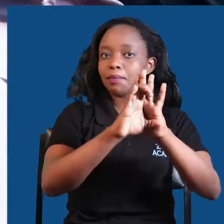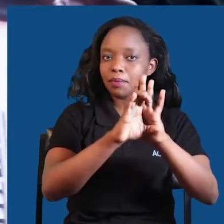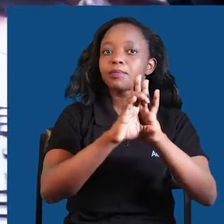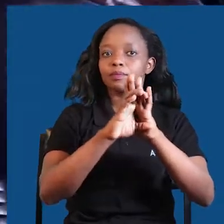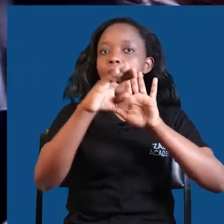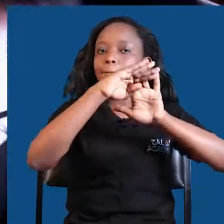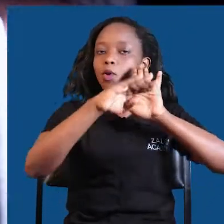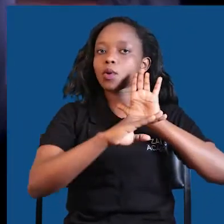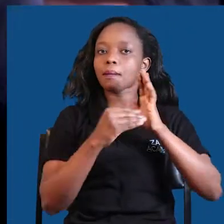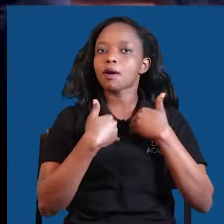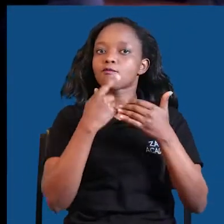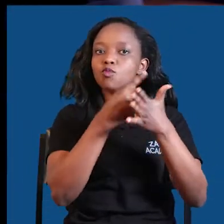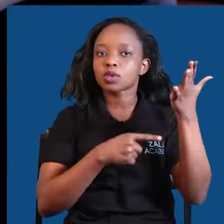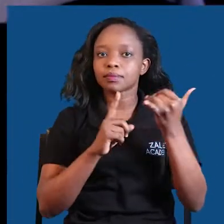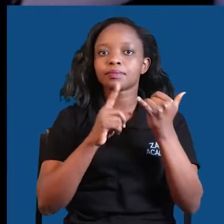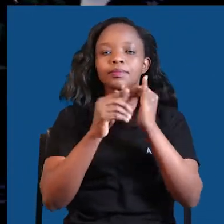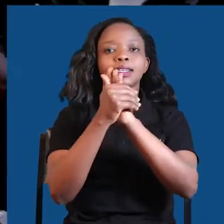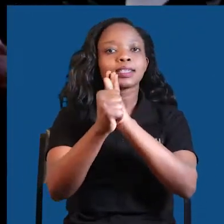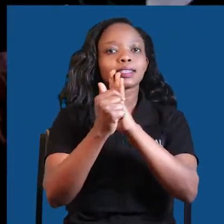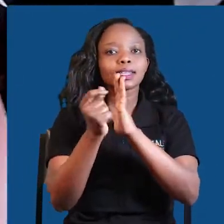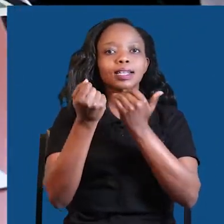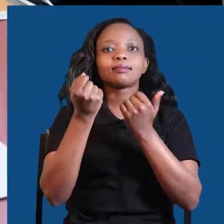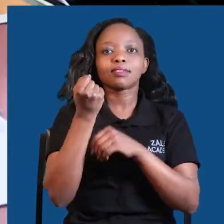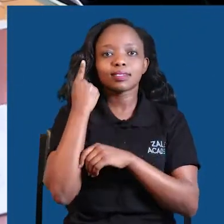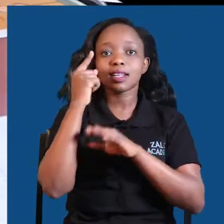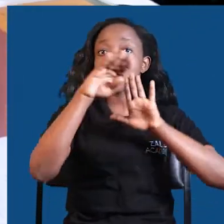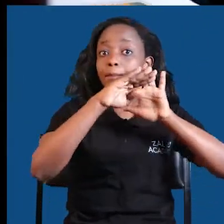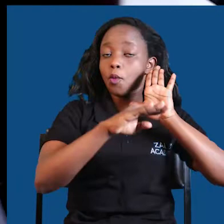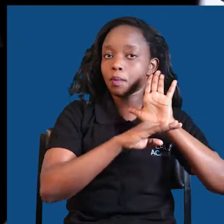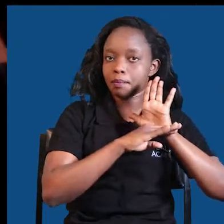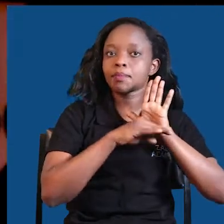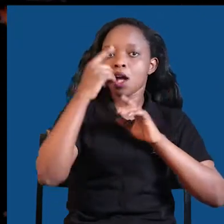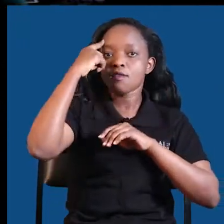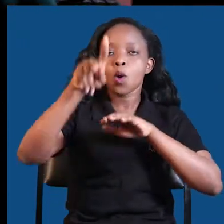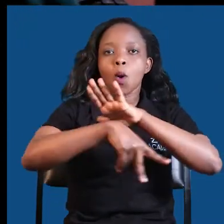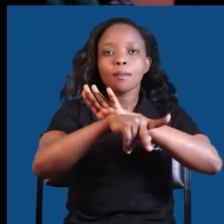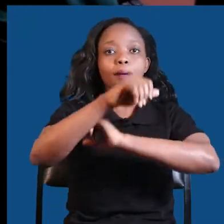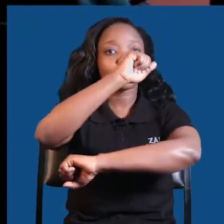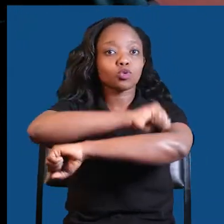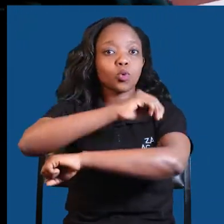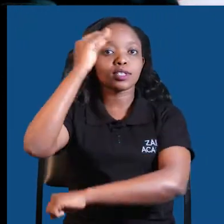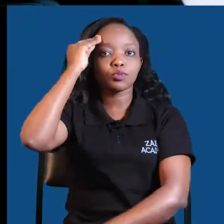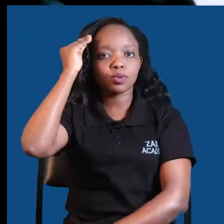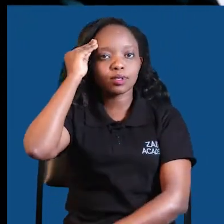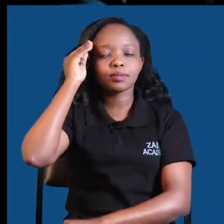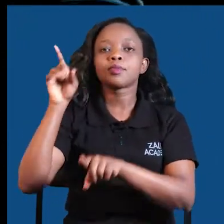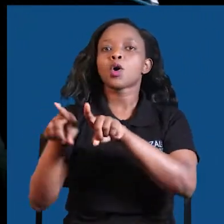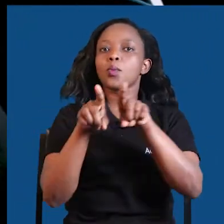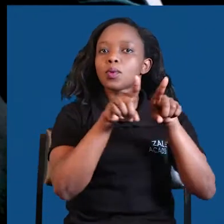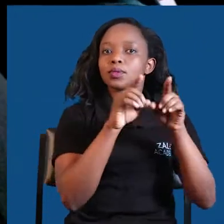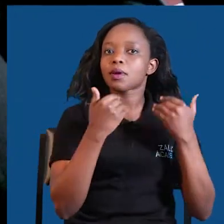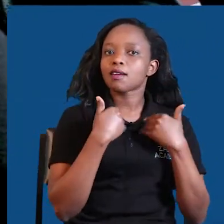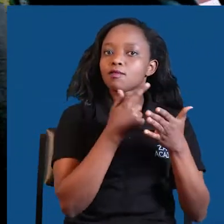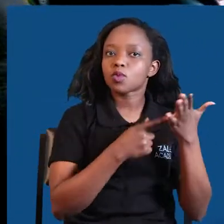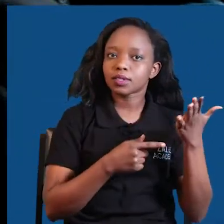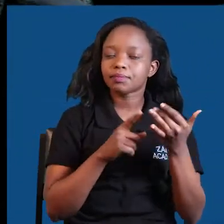give you an example of our programs, we have a skill discovery program. This is basically for primary school students. We